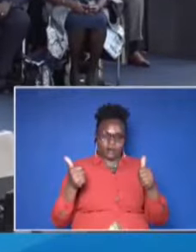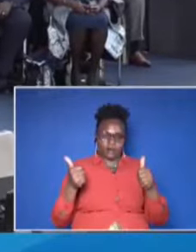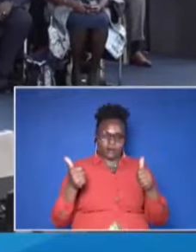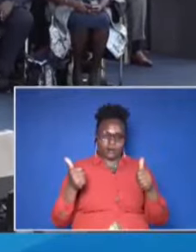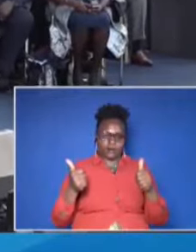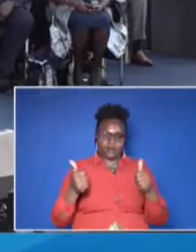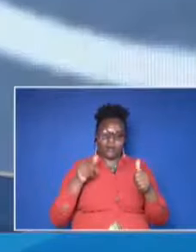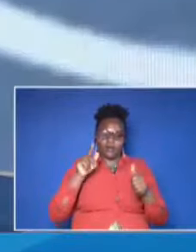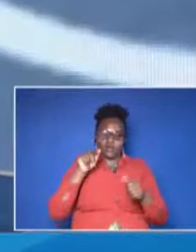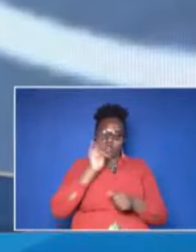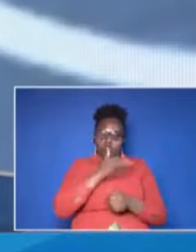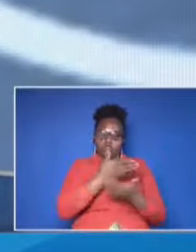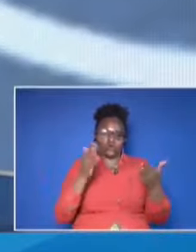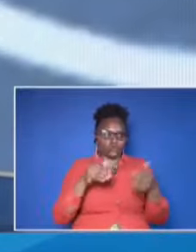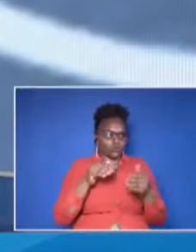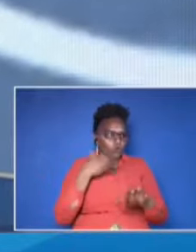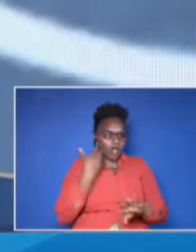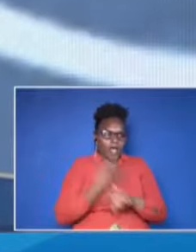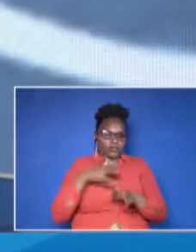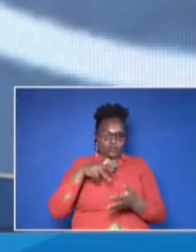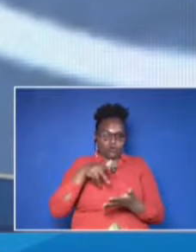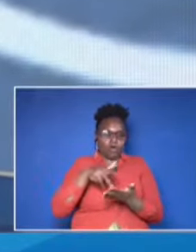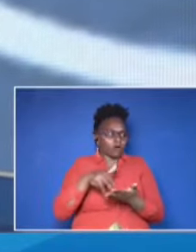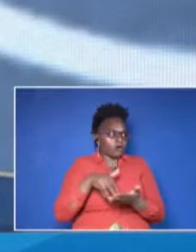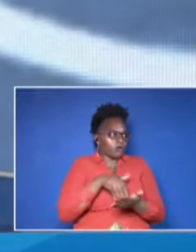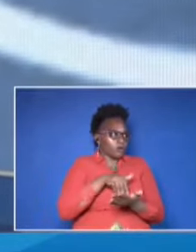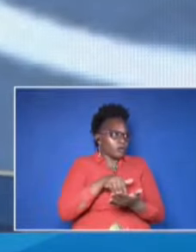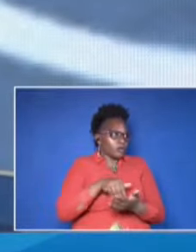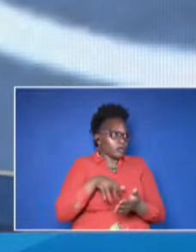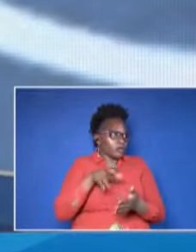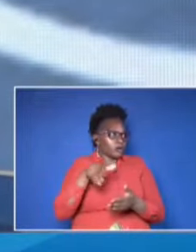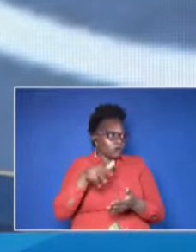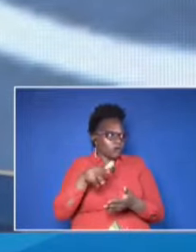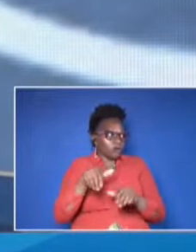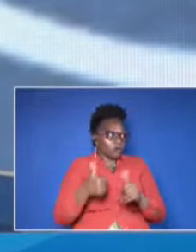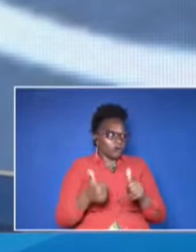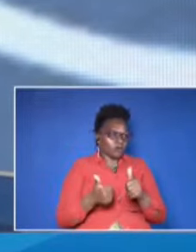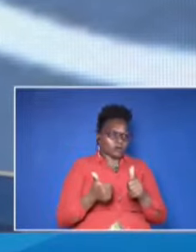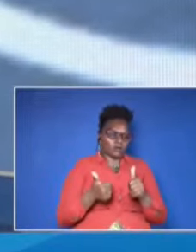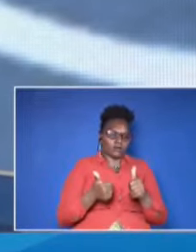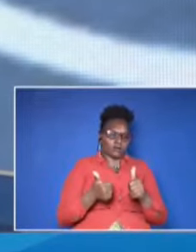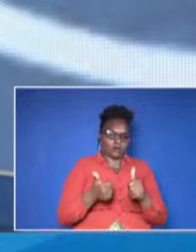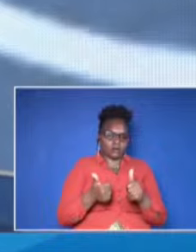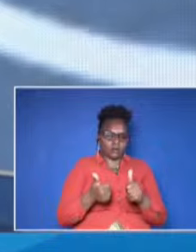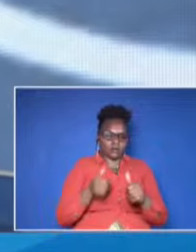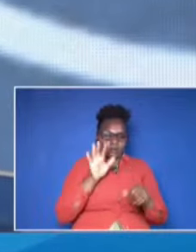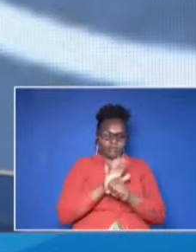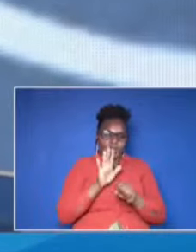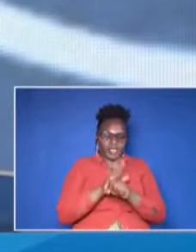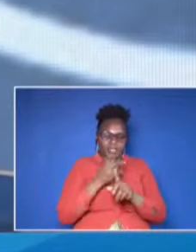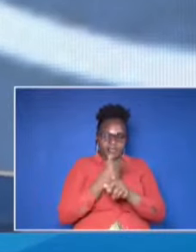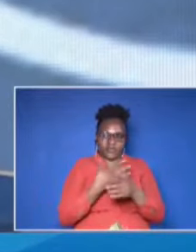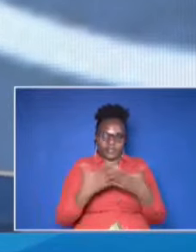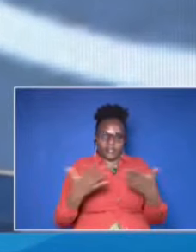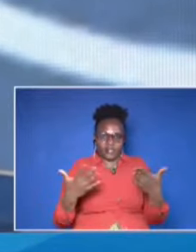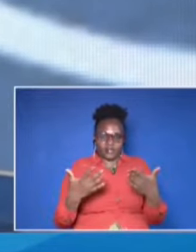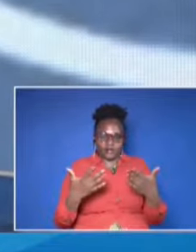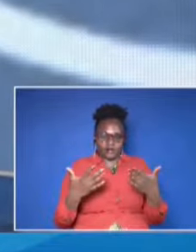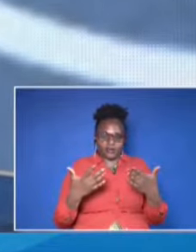unable to walk walked tumors and pain disappeared and many many